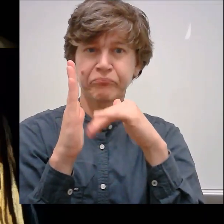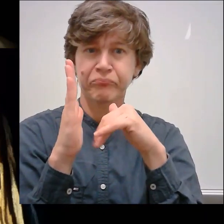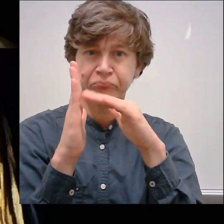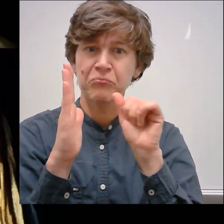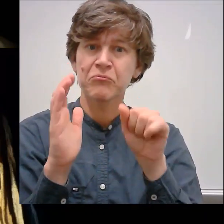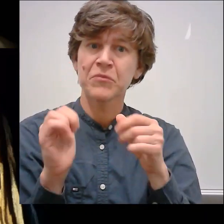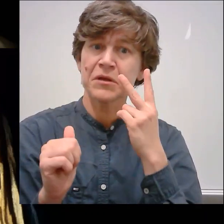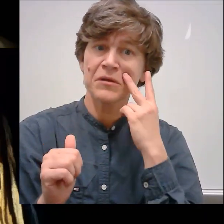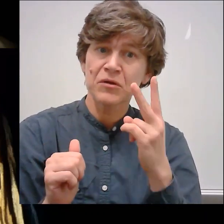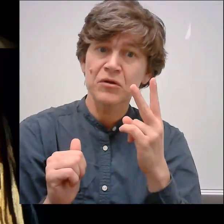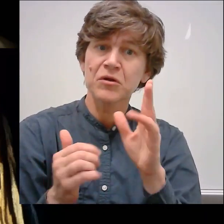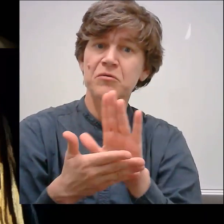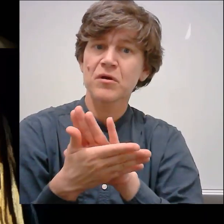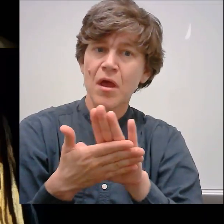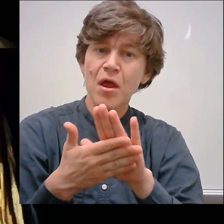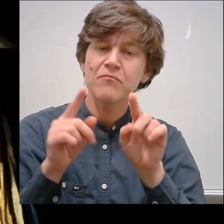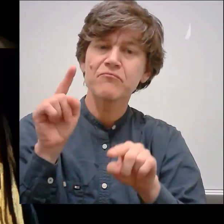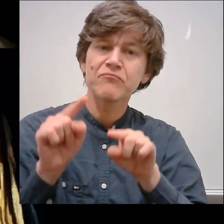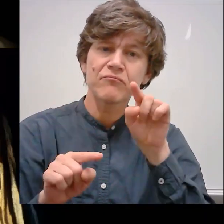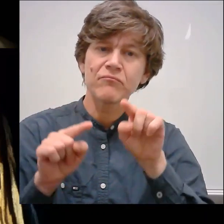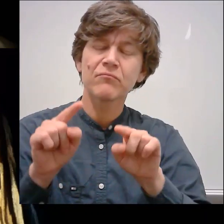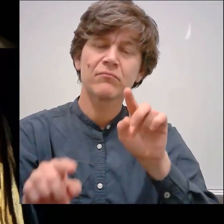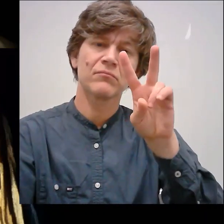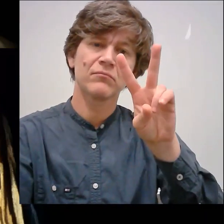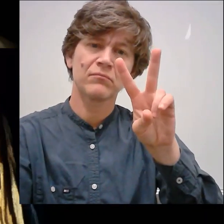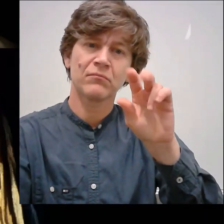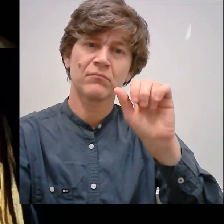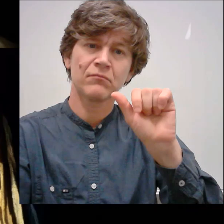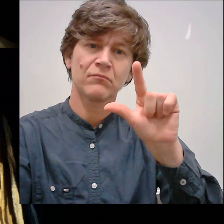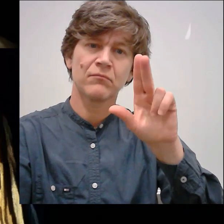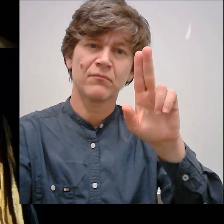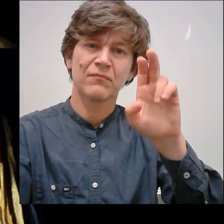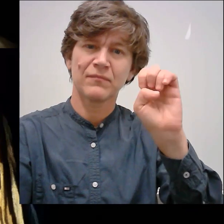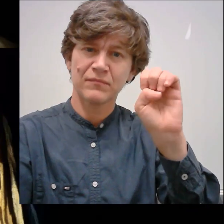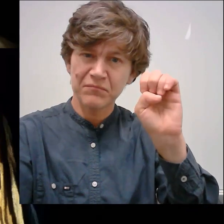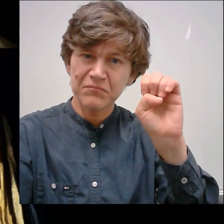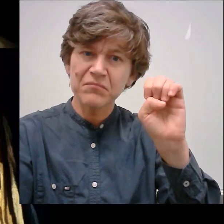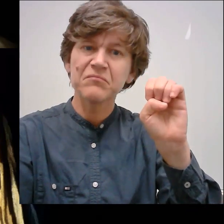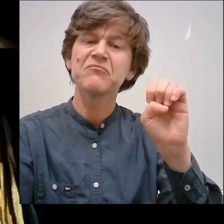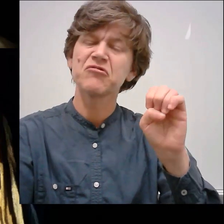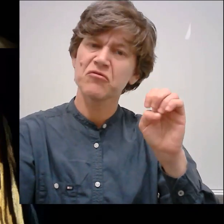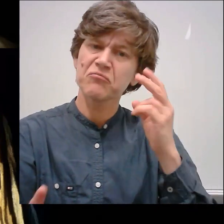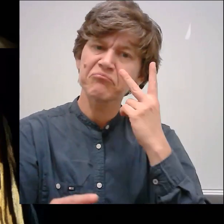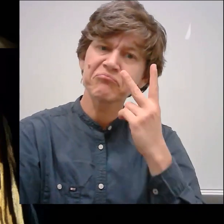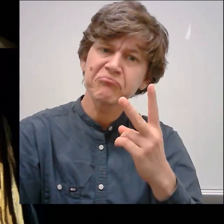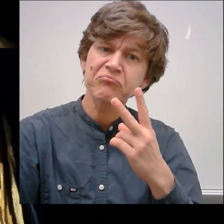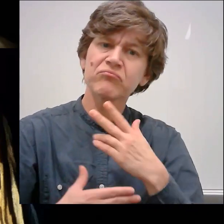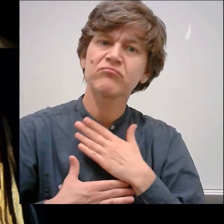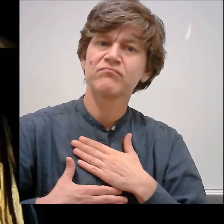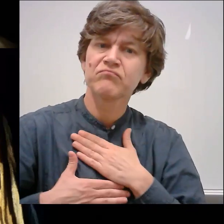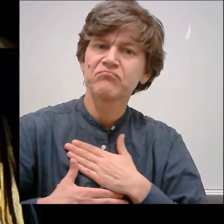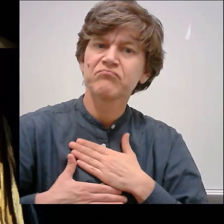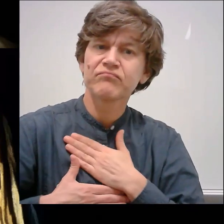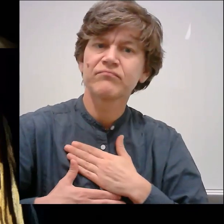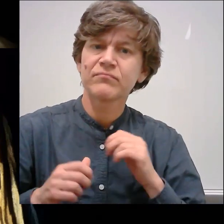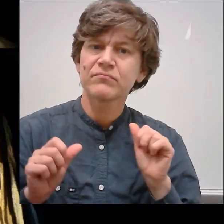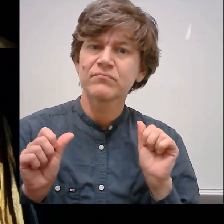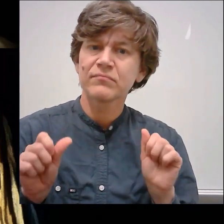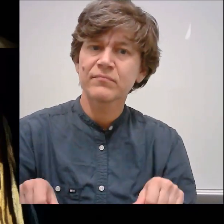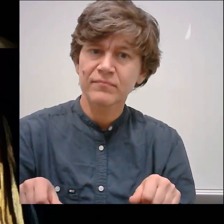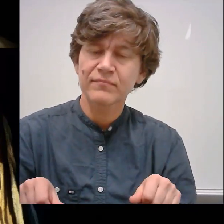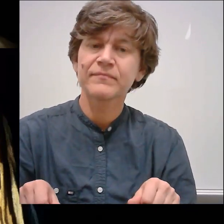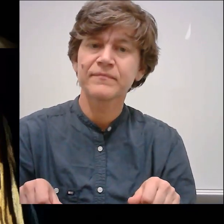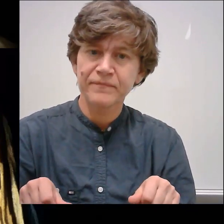has nice variation of values, making it, let's say, easy on the eyes. We can track the value system because there is